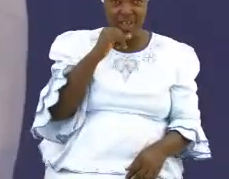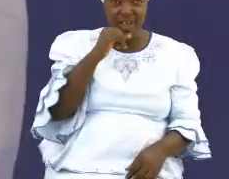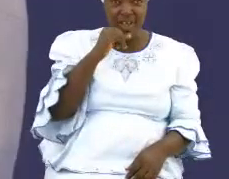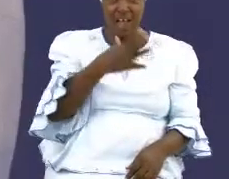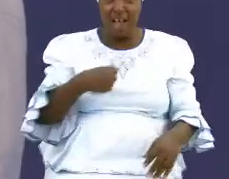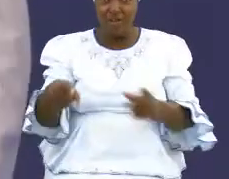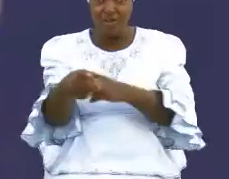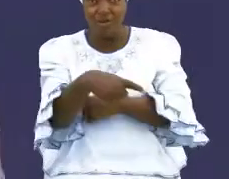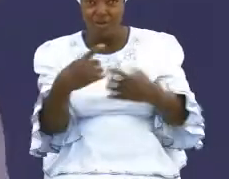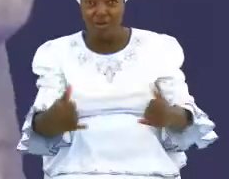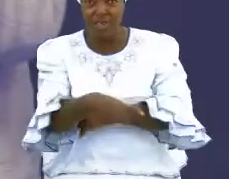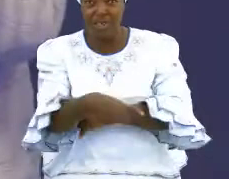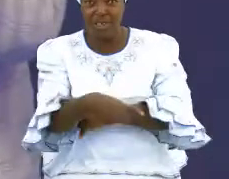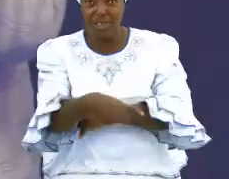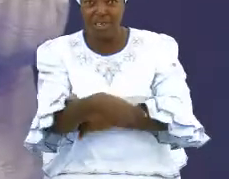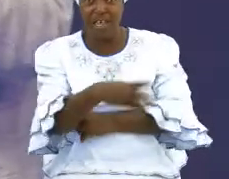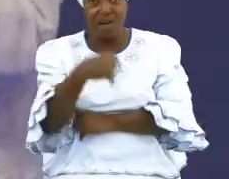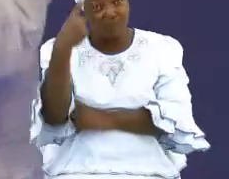and forever.